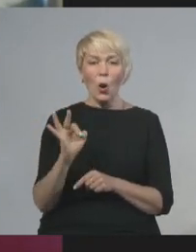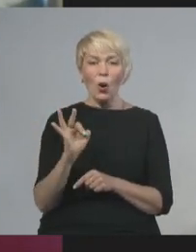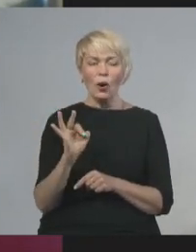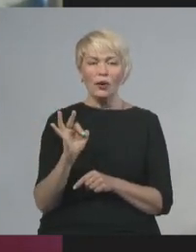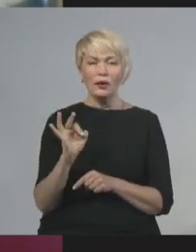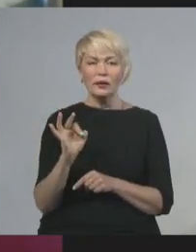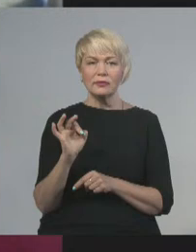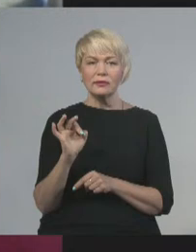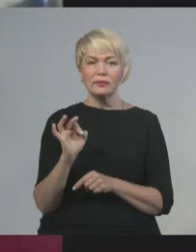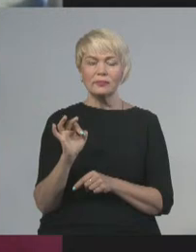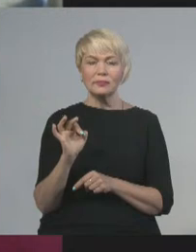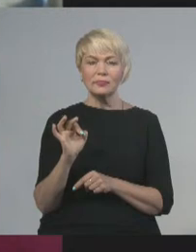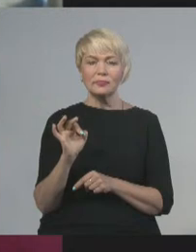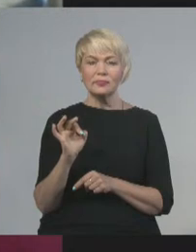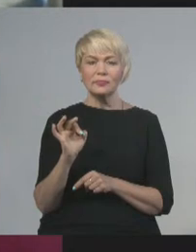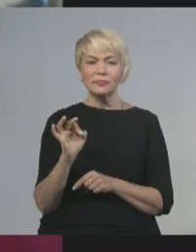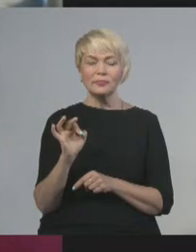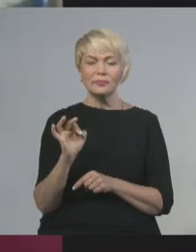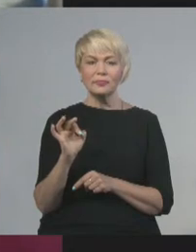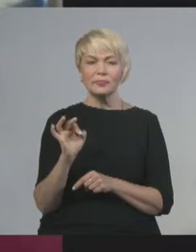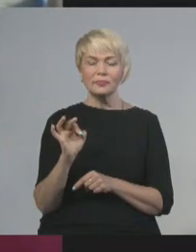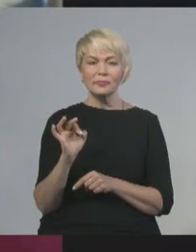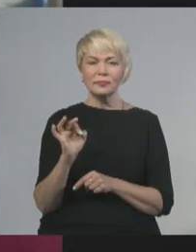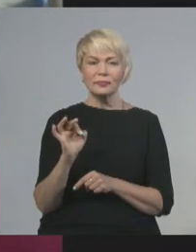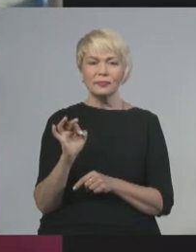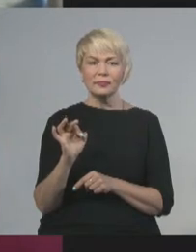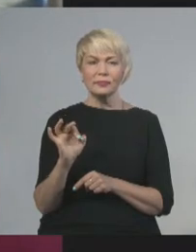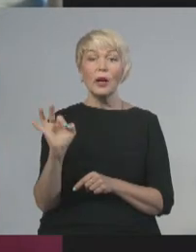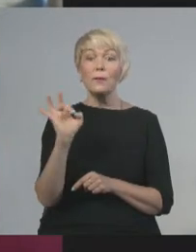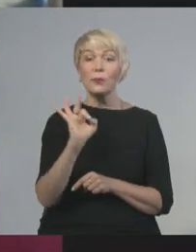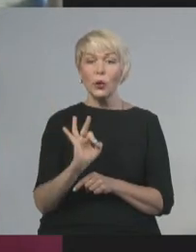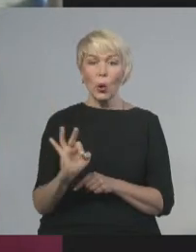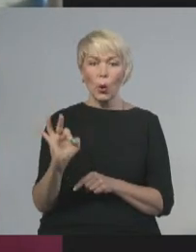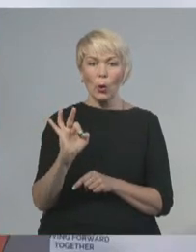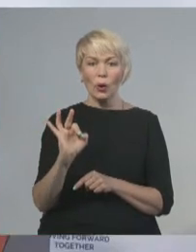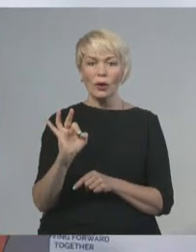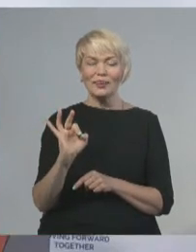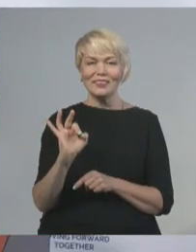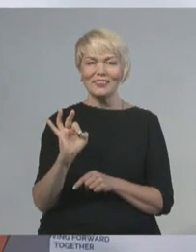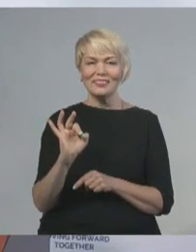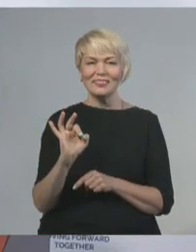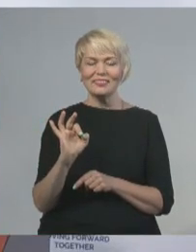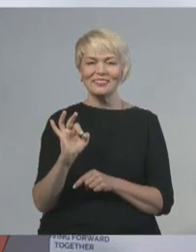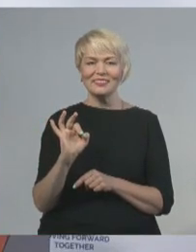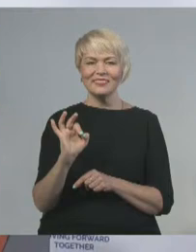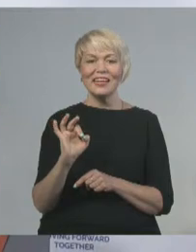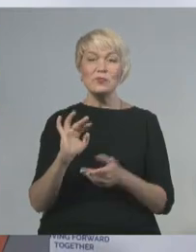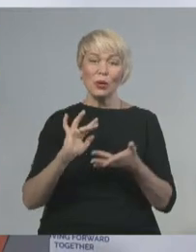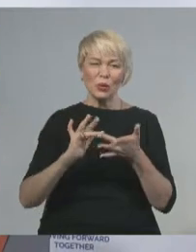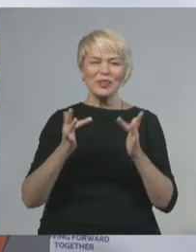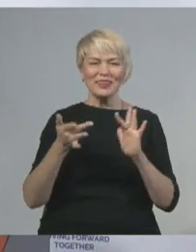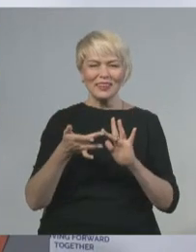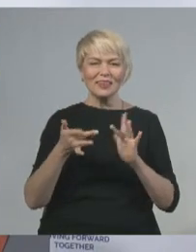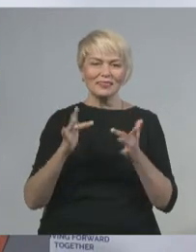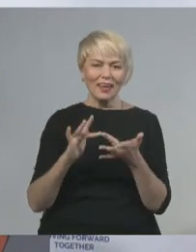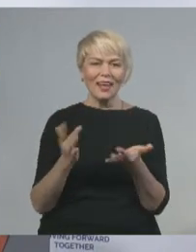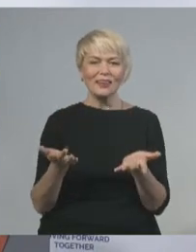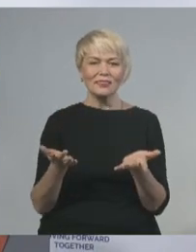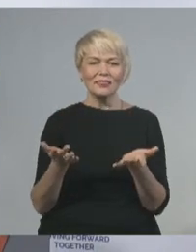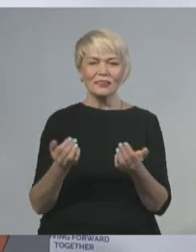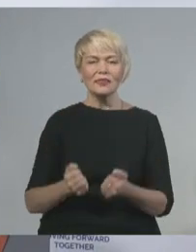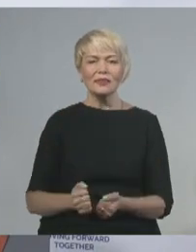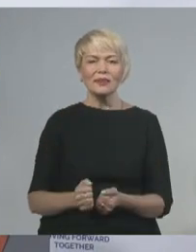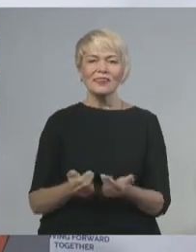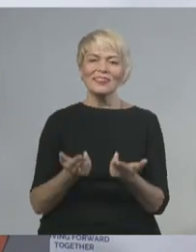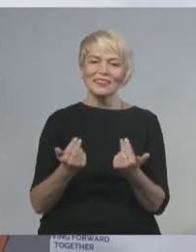uh theories are present here as well thank you ivana let me come to camille not eastern europe